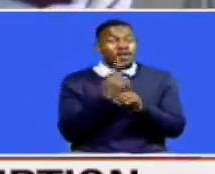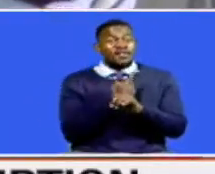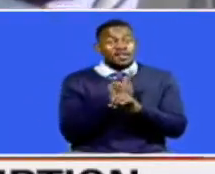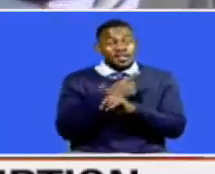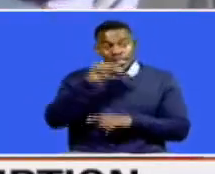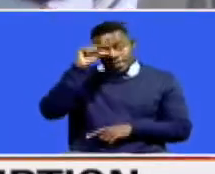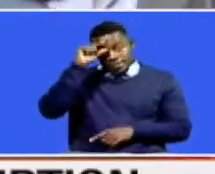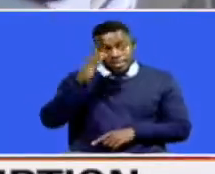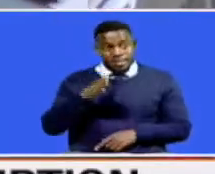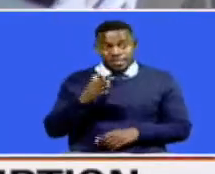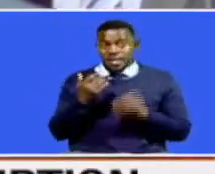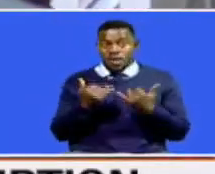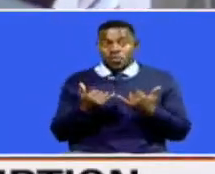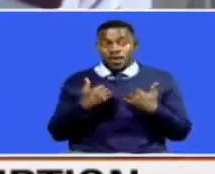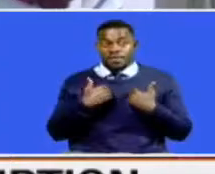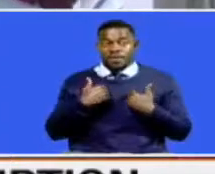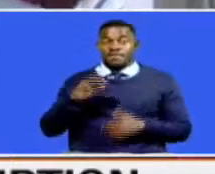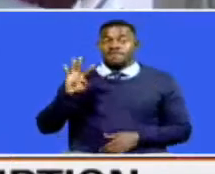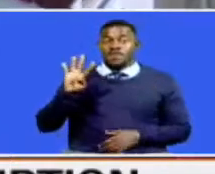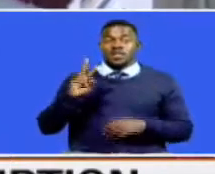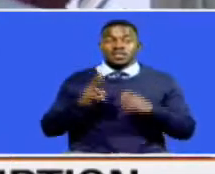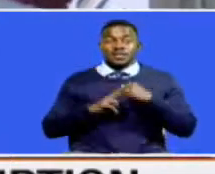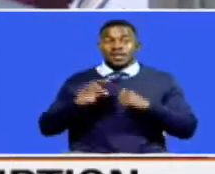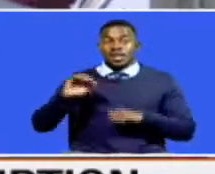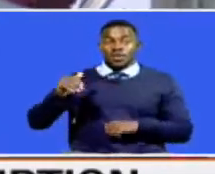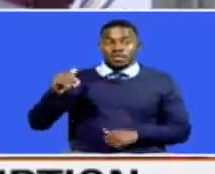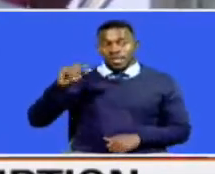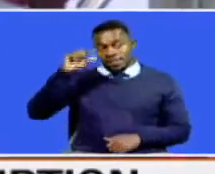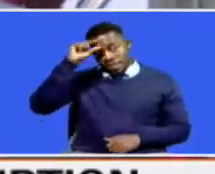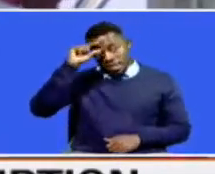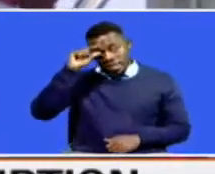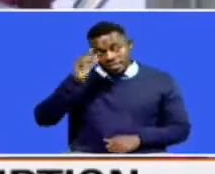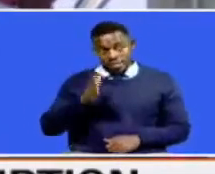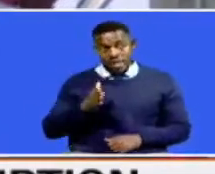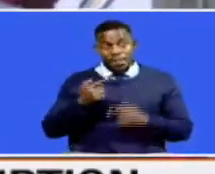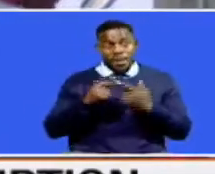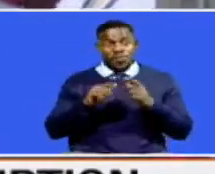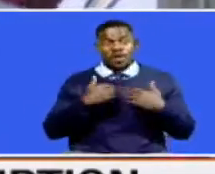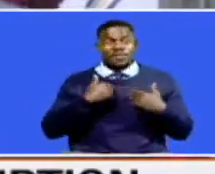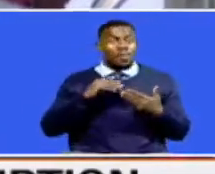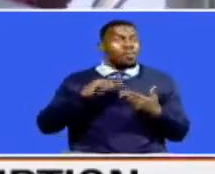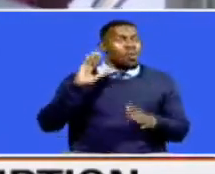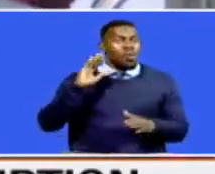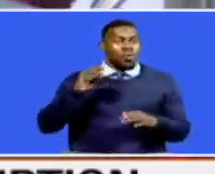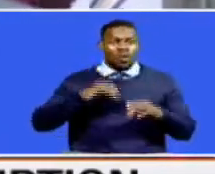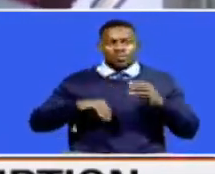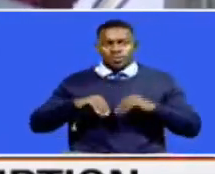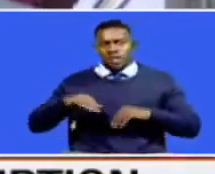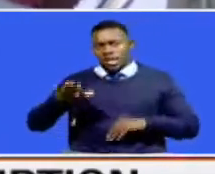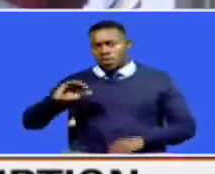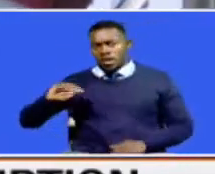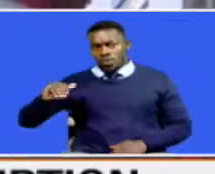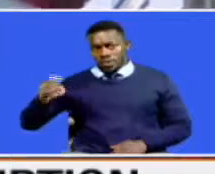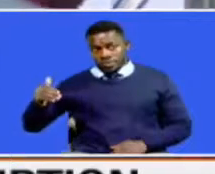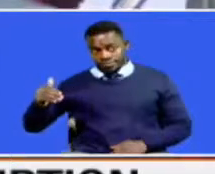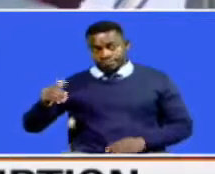we have 47 county governments. There's a lot of corruption that has gone into the county. So it